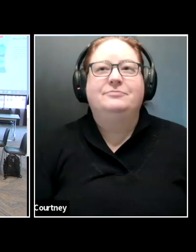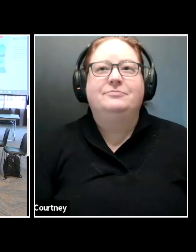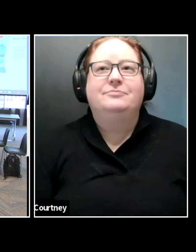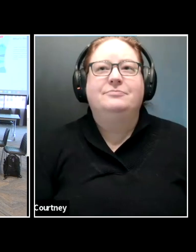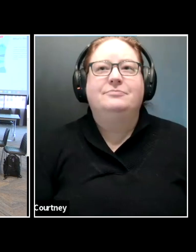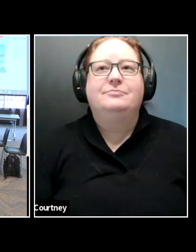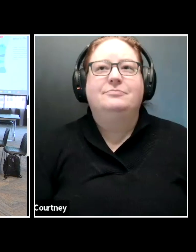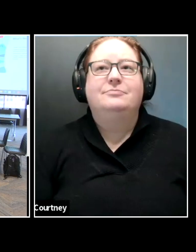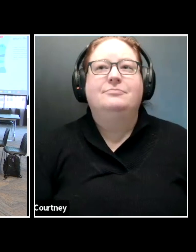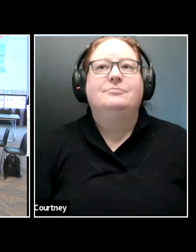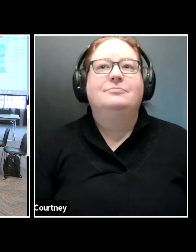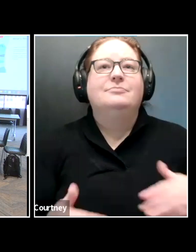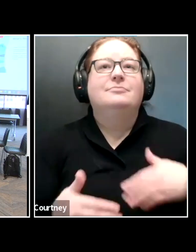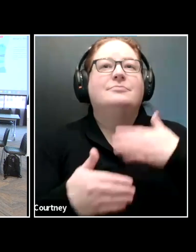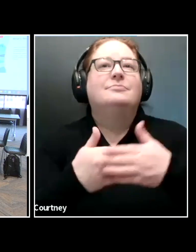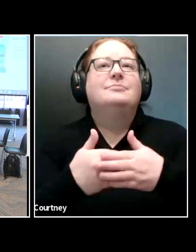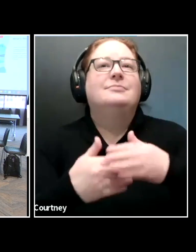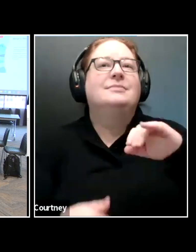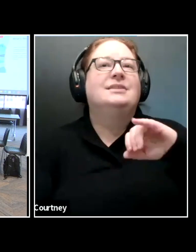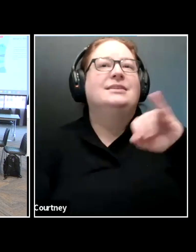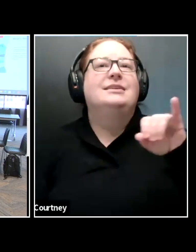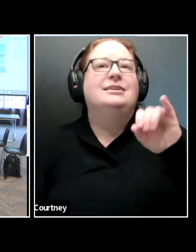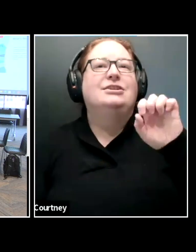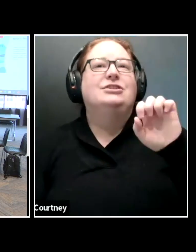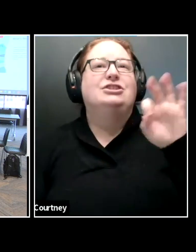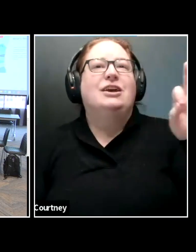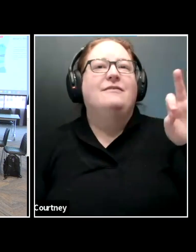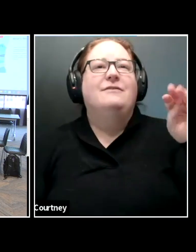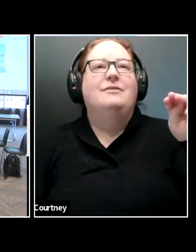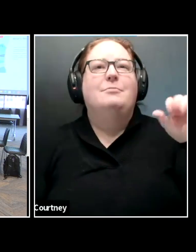Up next is Jeff Maki.